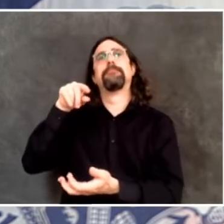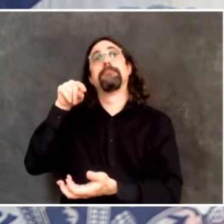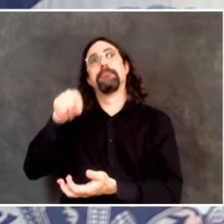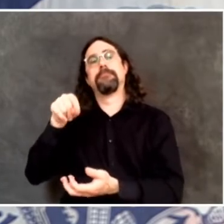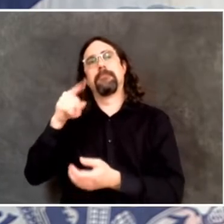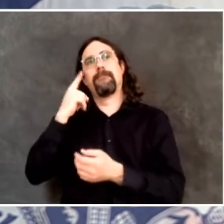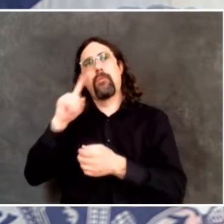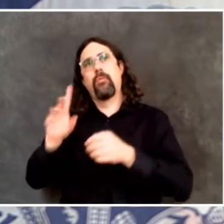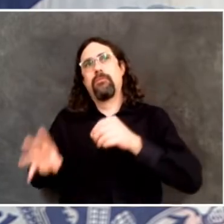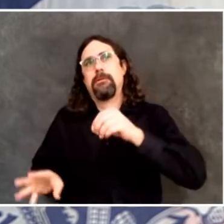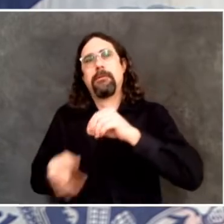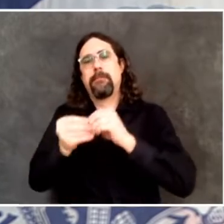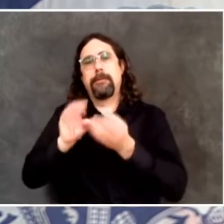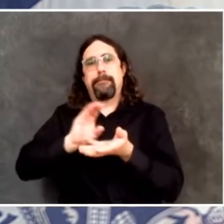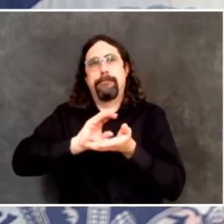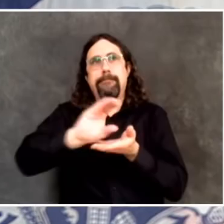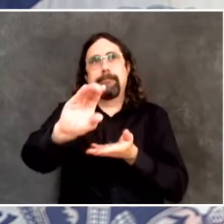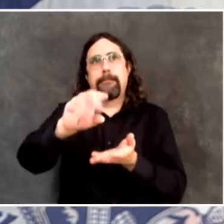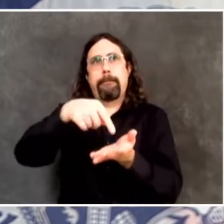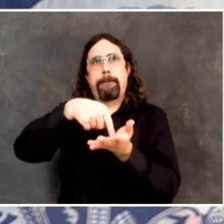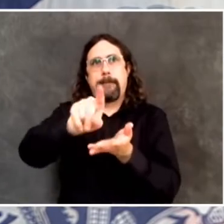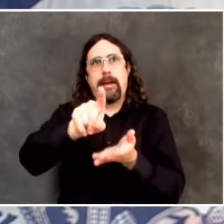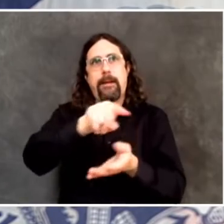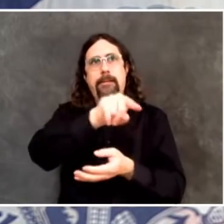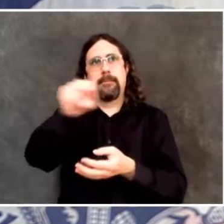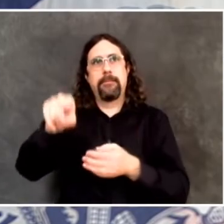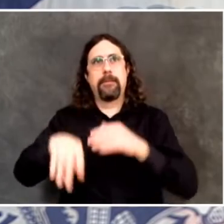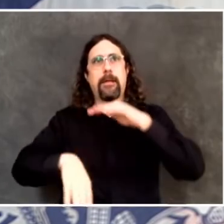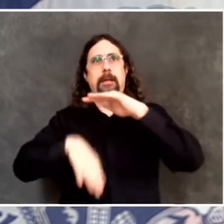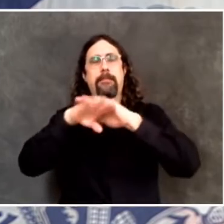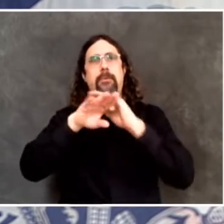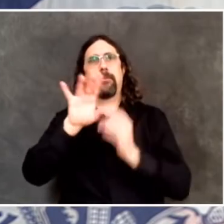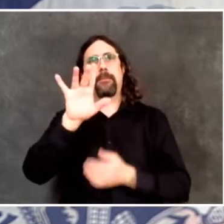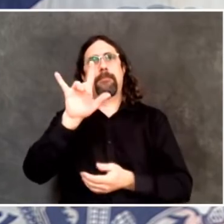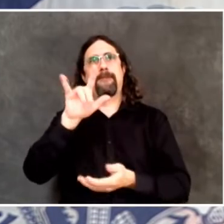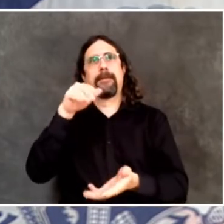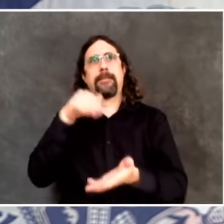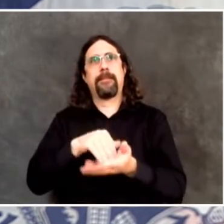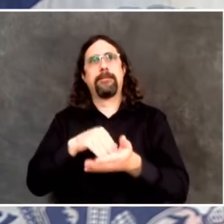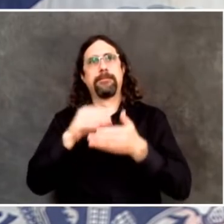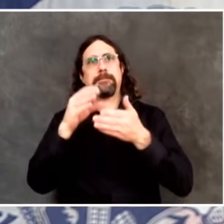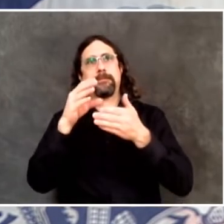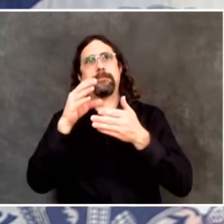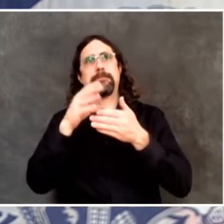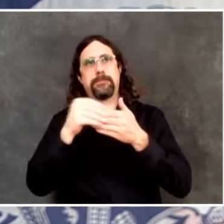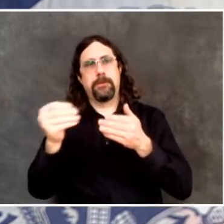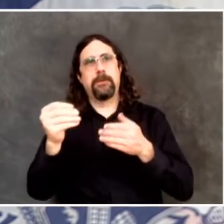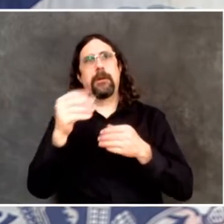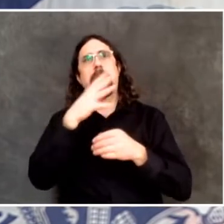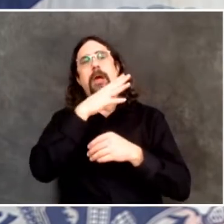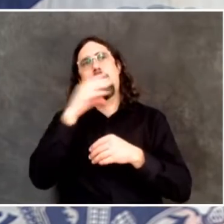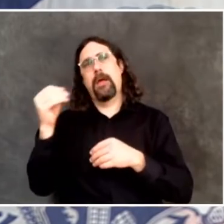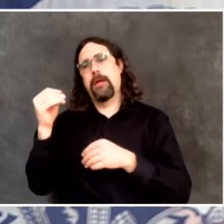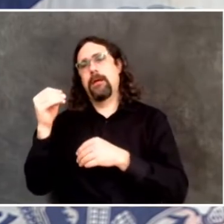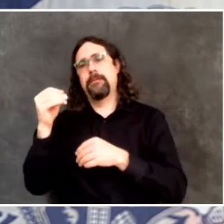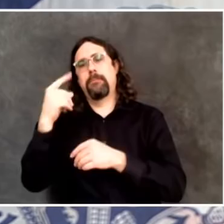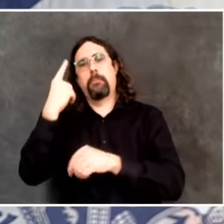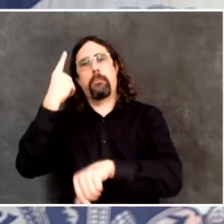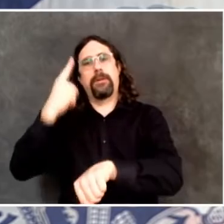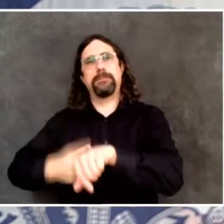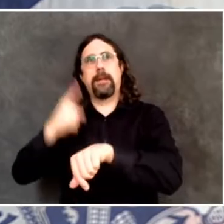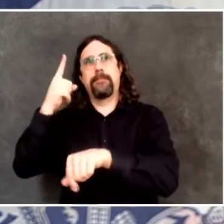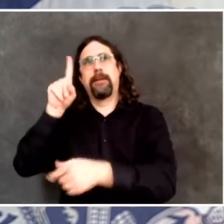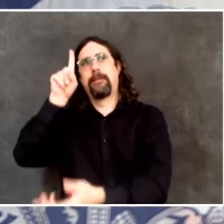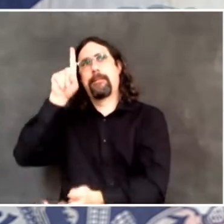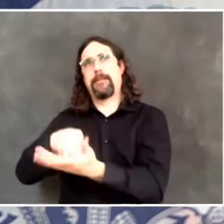$15,000 payment to healthcare workers, home care workers, first responders. This is an idea that needs to be made